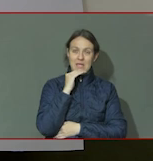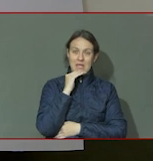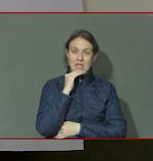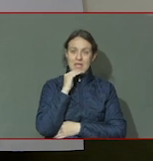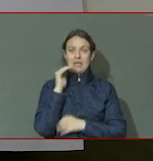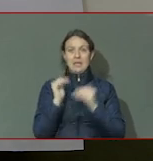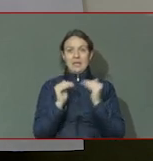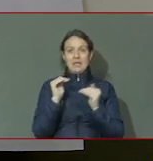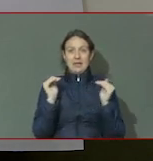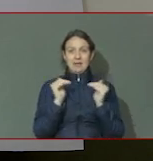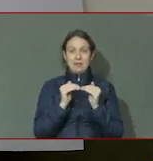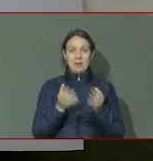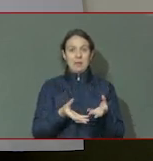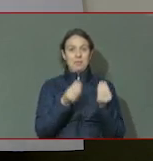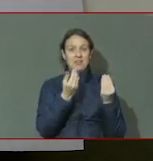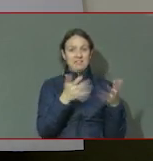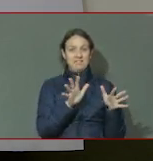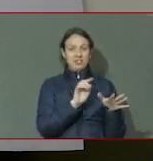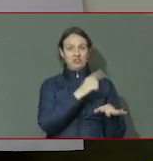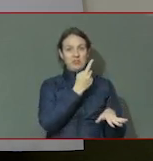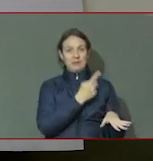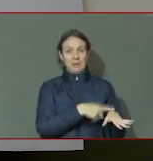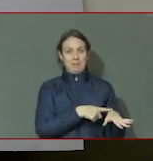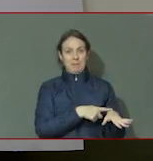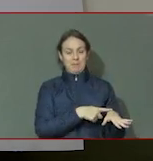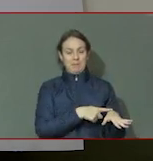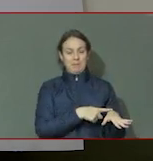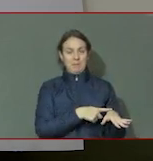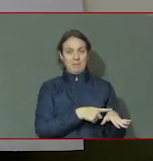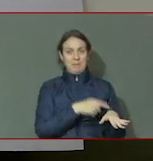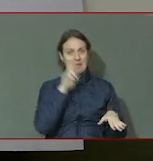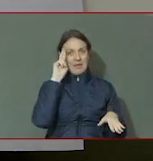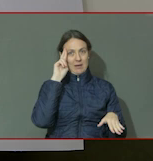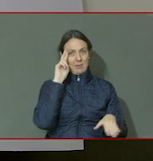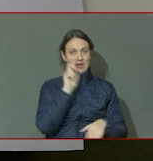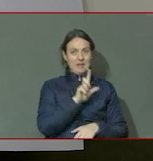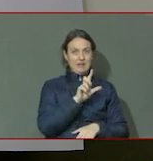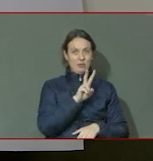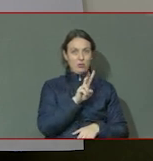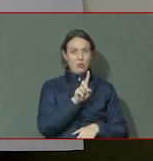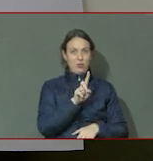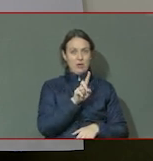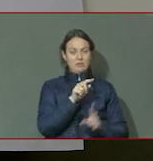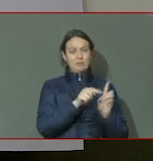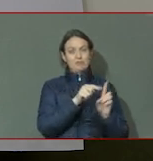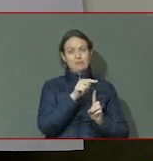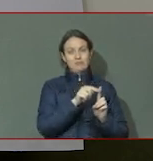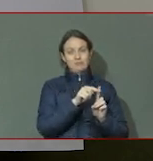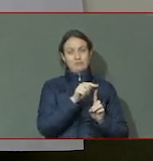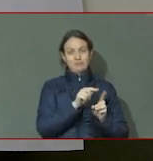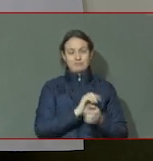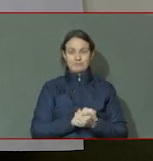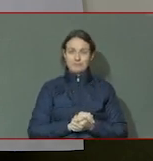reached equilibrium once, and that was at 721 Kelvin. So